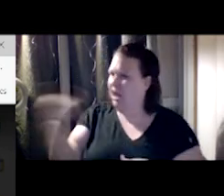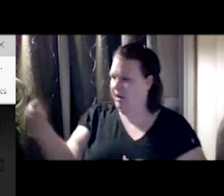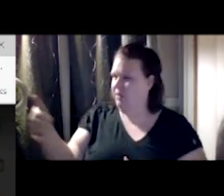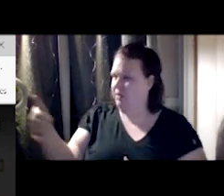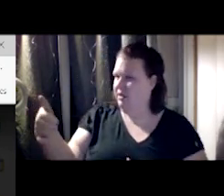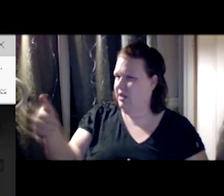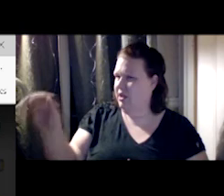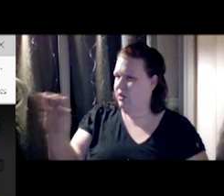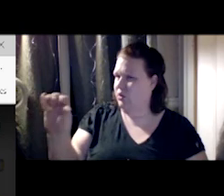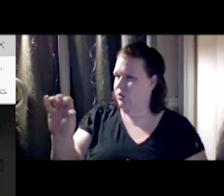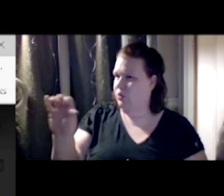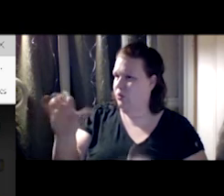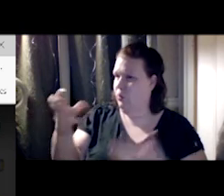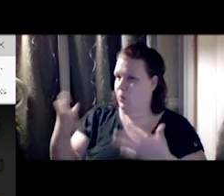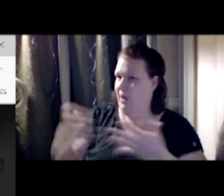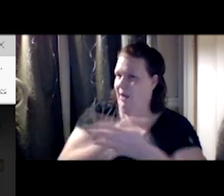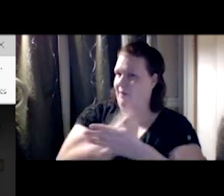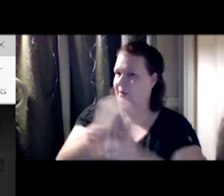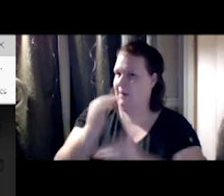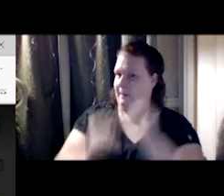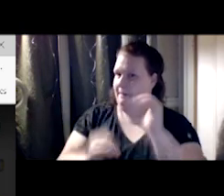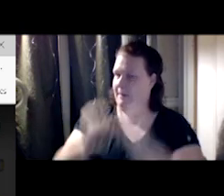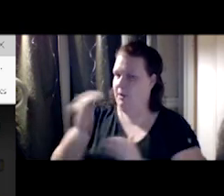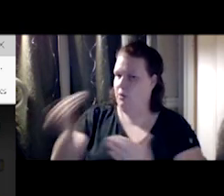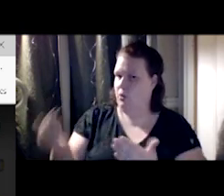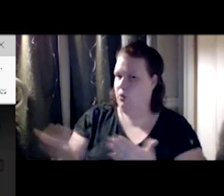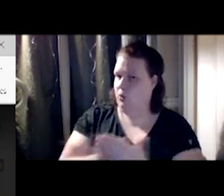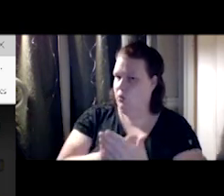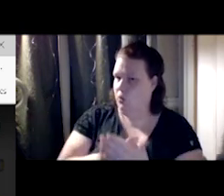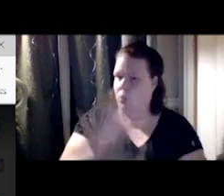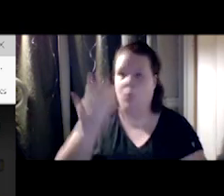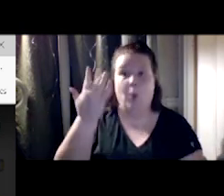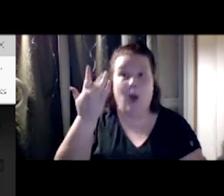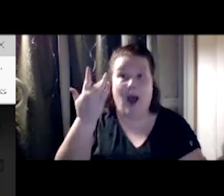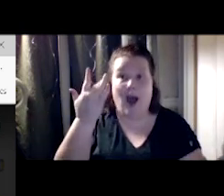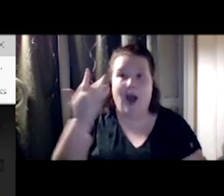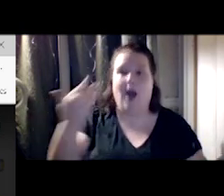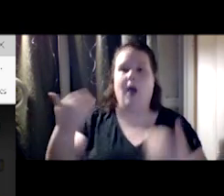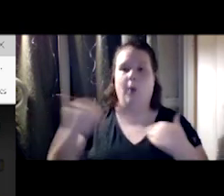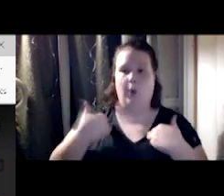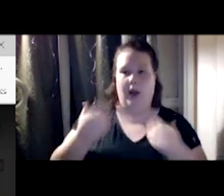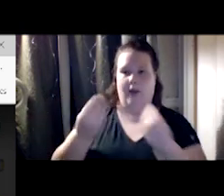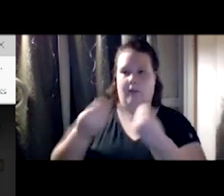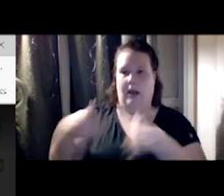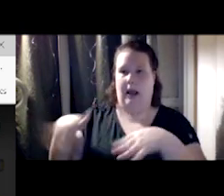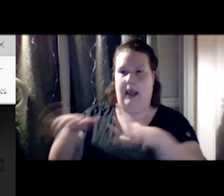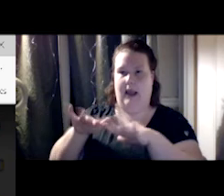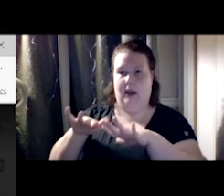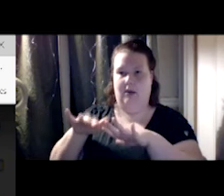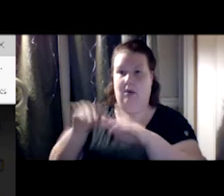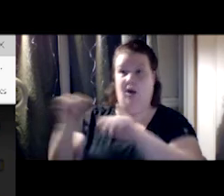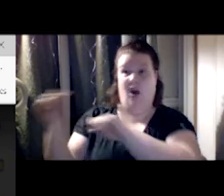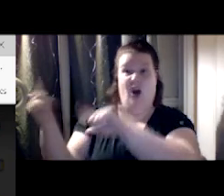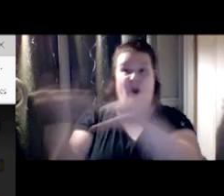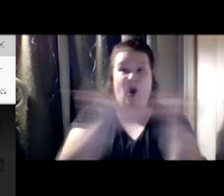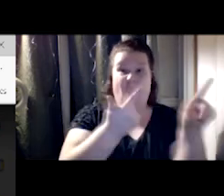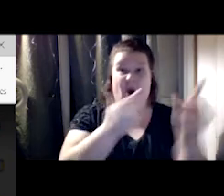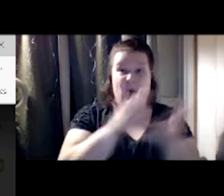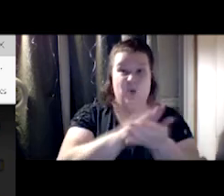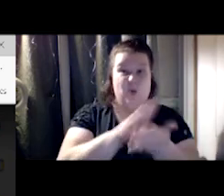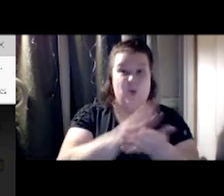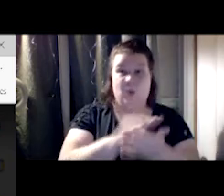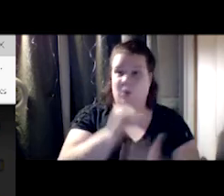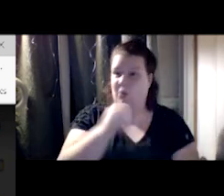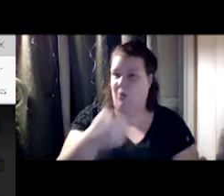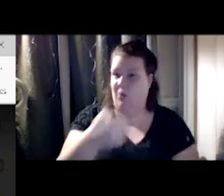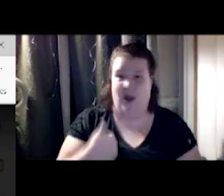the opportunity to build something new because we have the land, and not all schools have that. So Westwood, they pointed